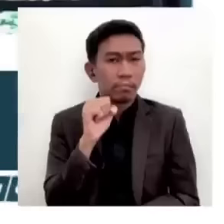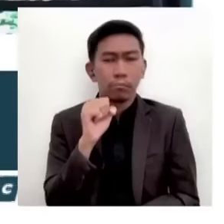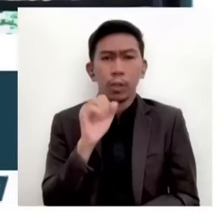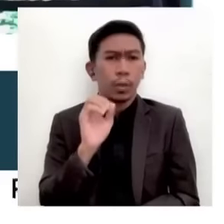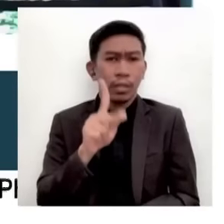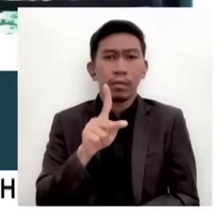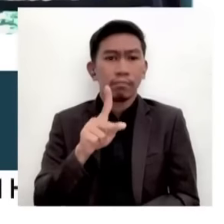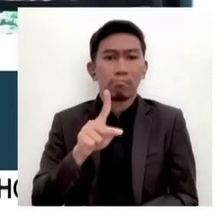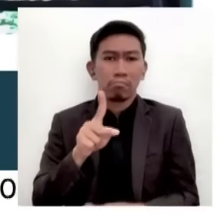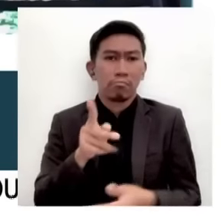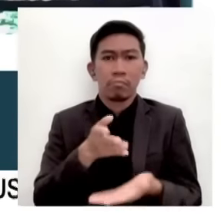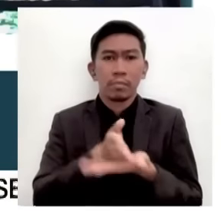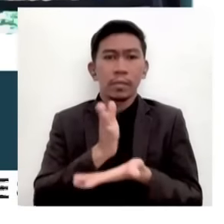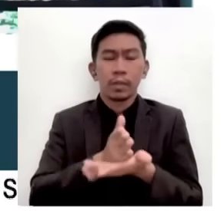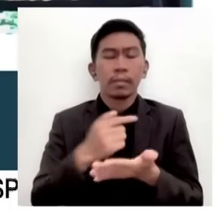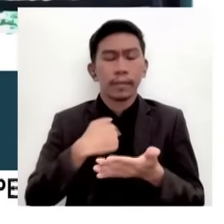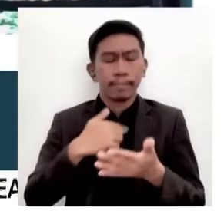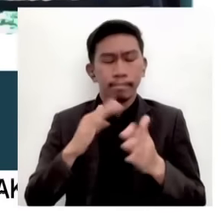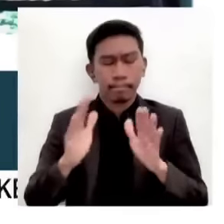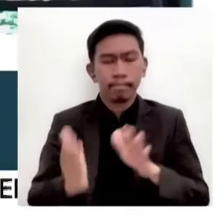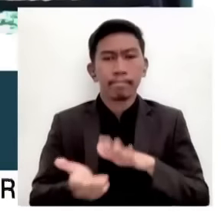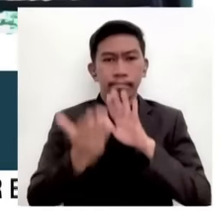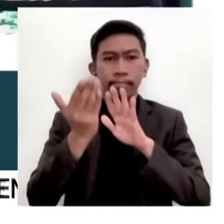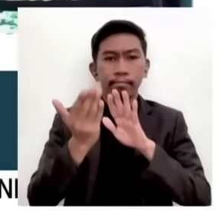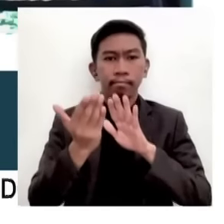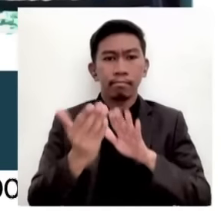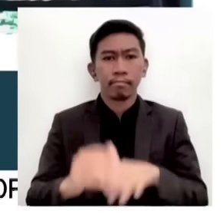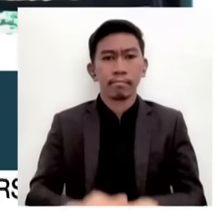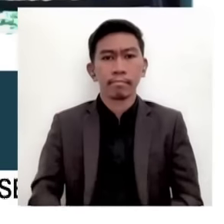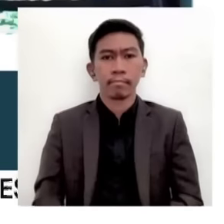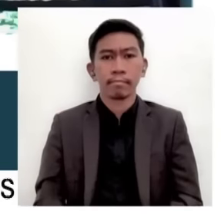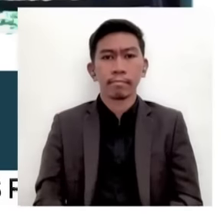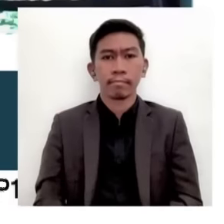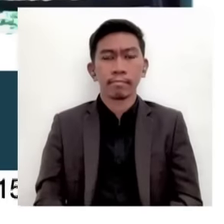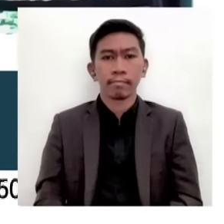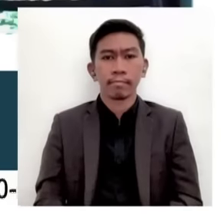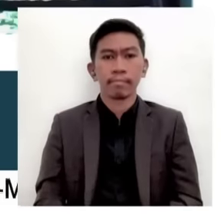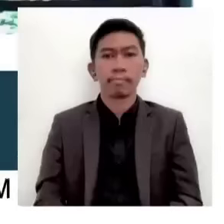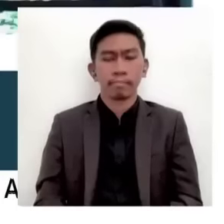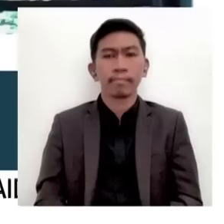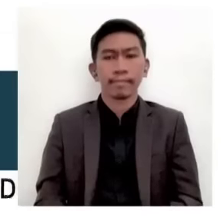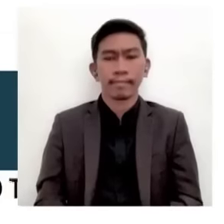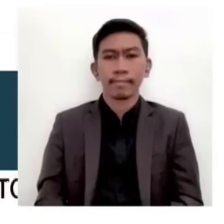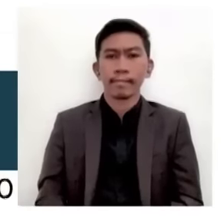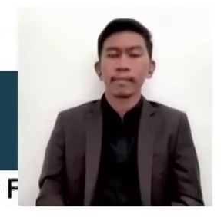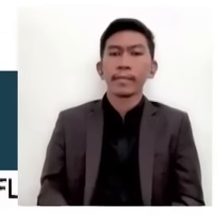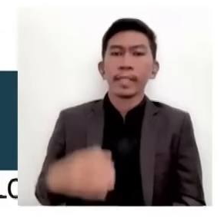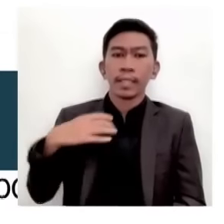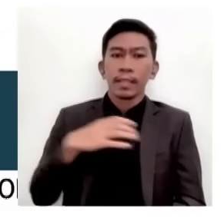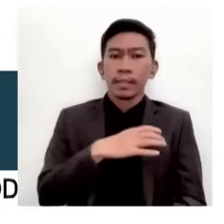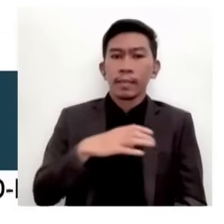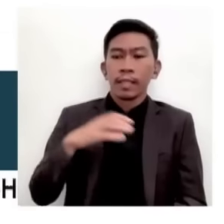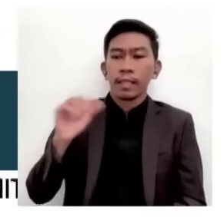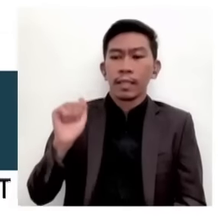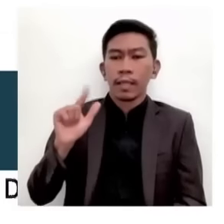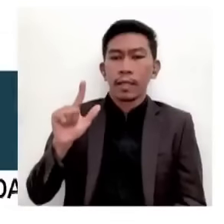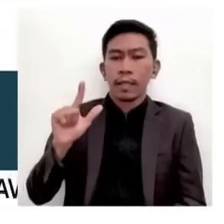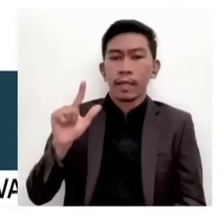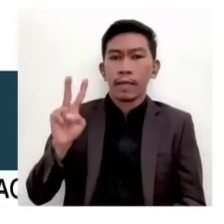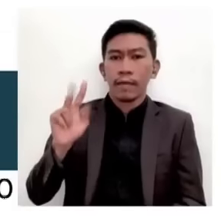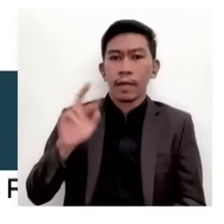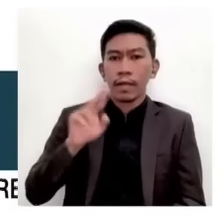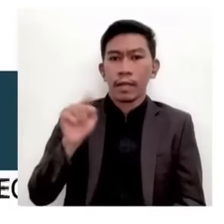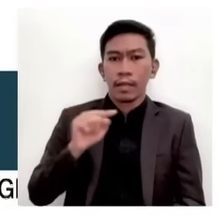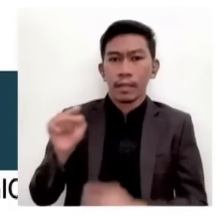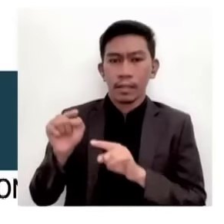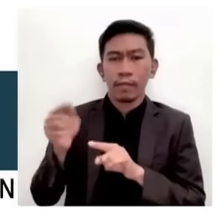okay. I will face that. We're going to have to leave it at that. Congressman Pantaleon Alvarez there, former House Speaker, thanks